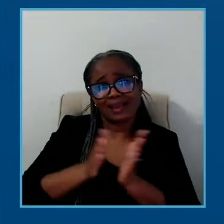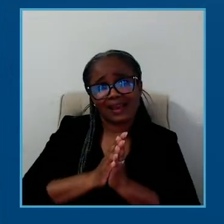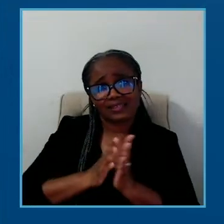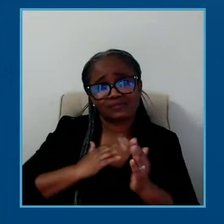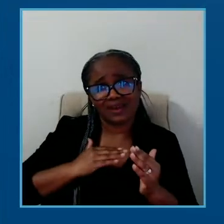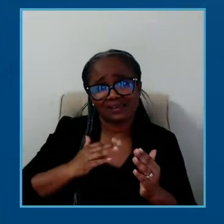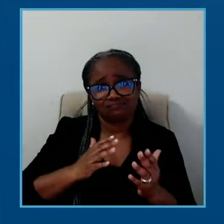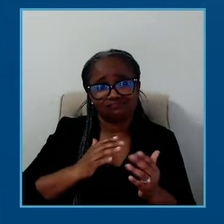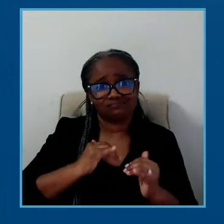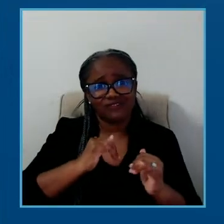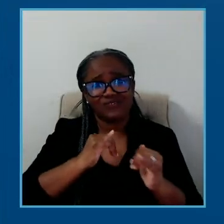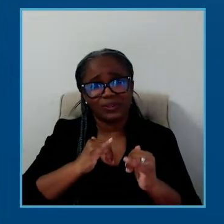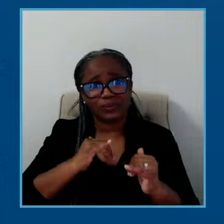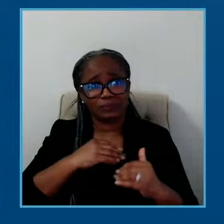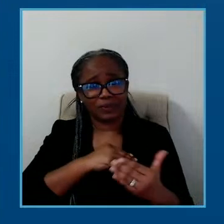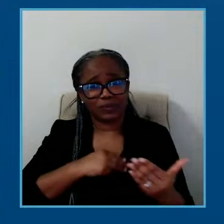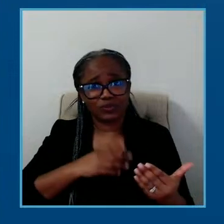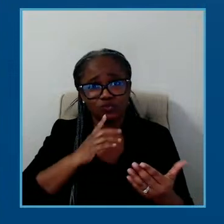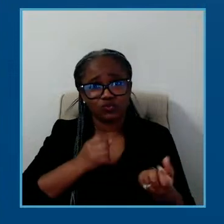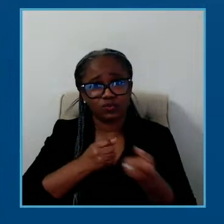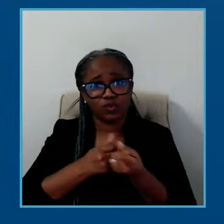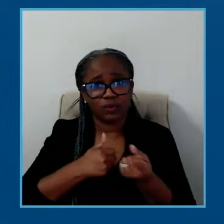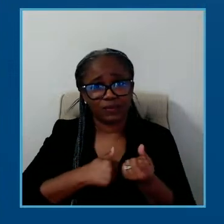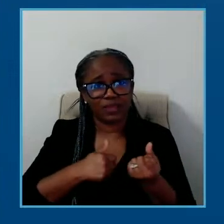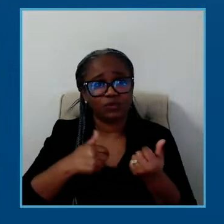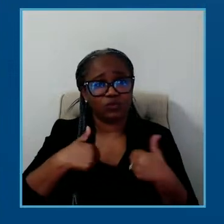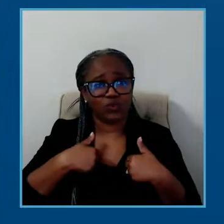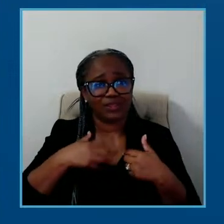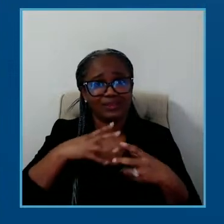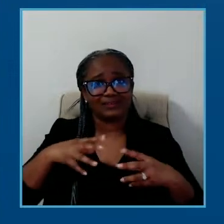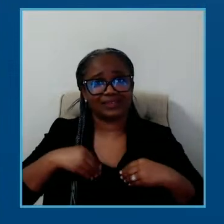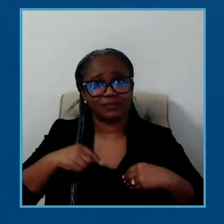resolution. Thank you. Thank you. Thank you, Mr. Klatt.